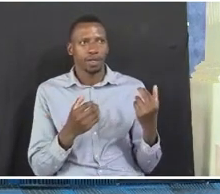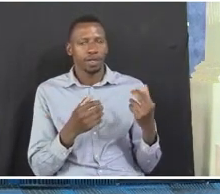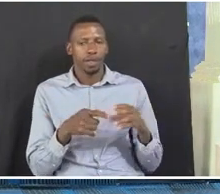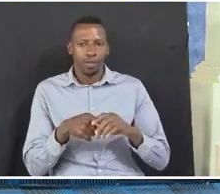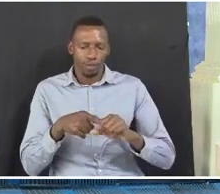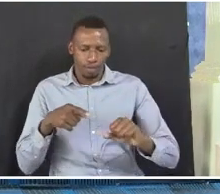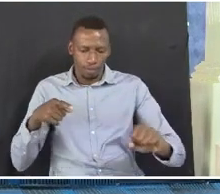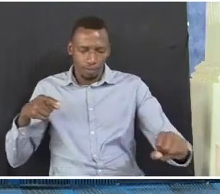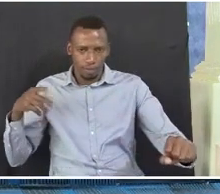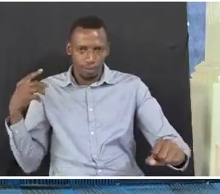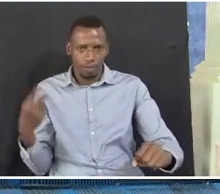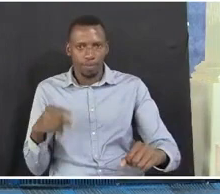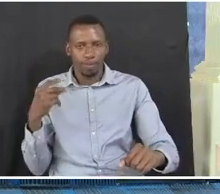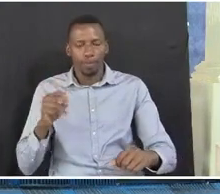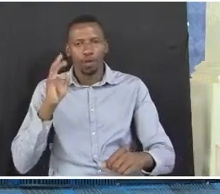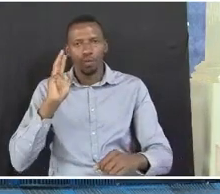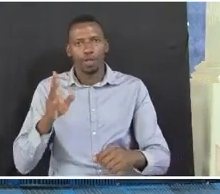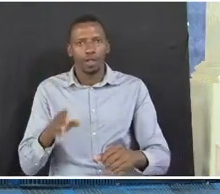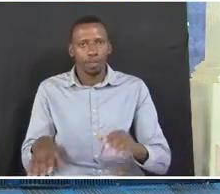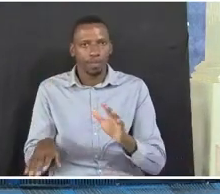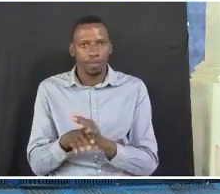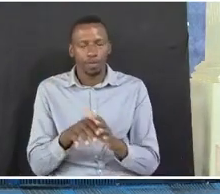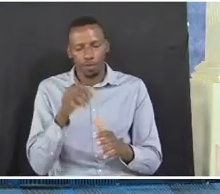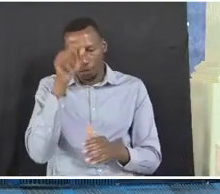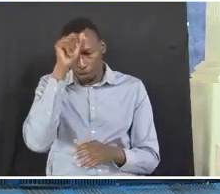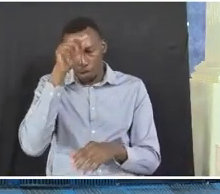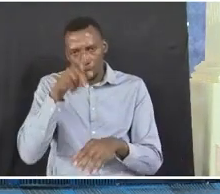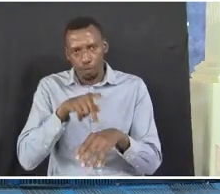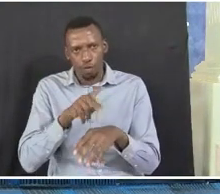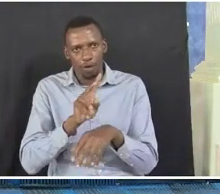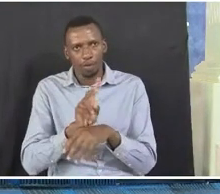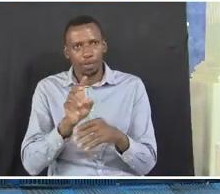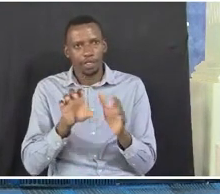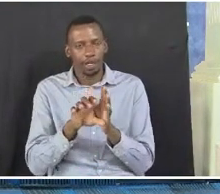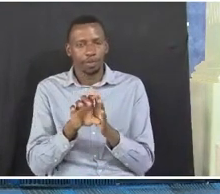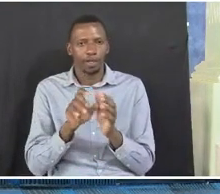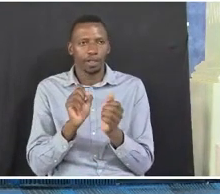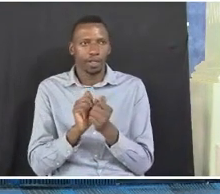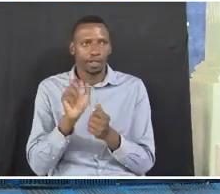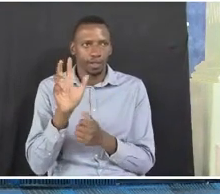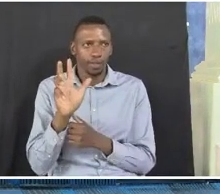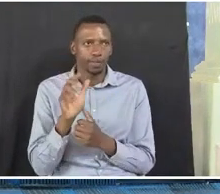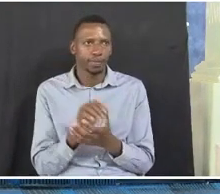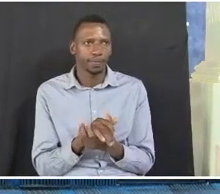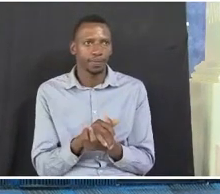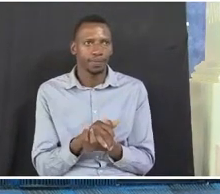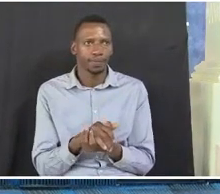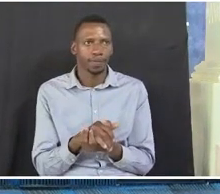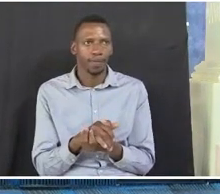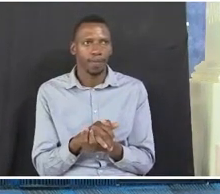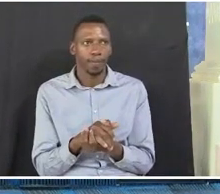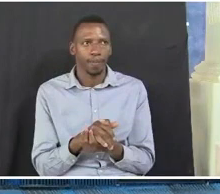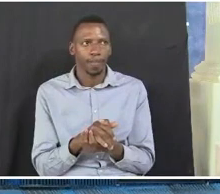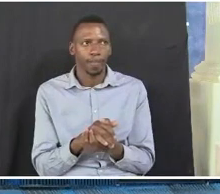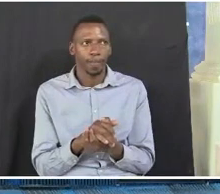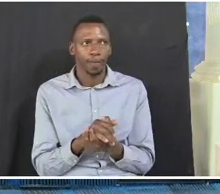will drive it out. Proverbs chapter 13, Proverbs chapter 13,